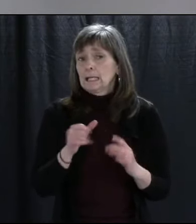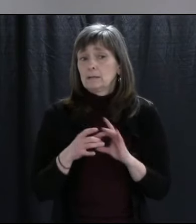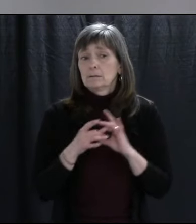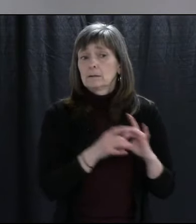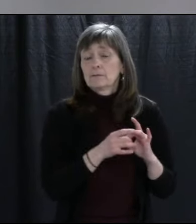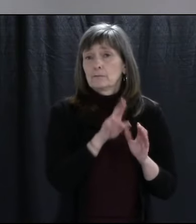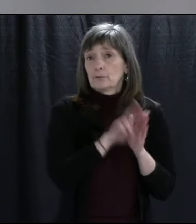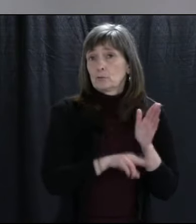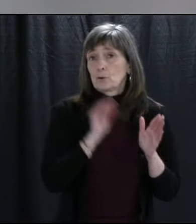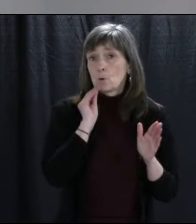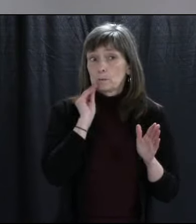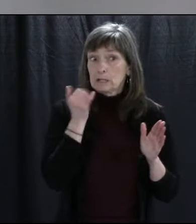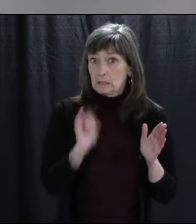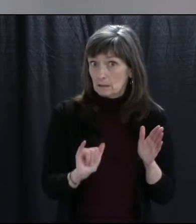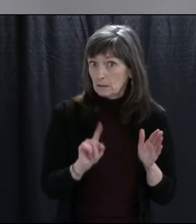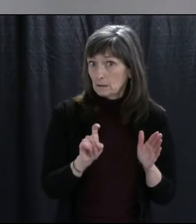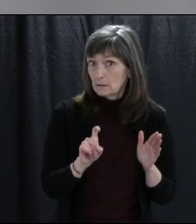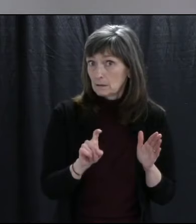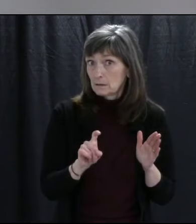homes?